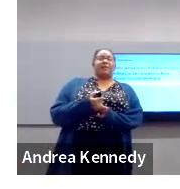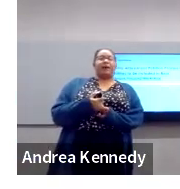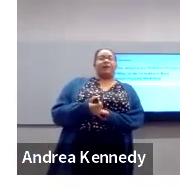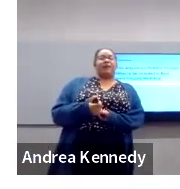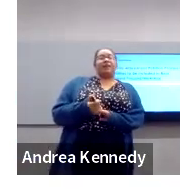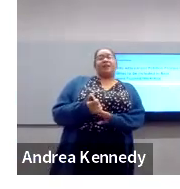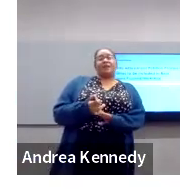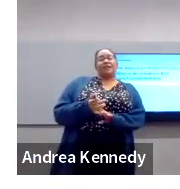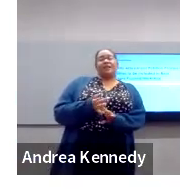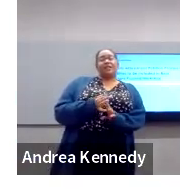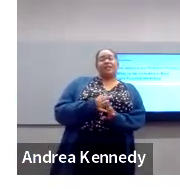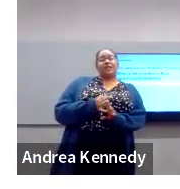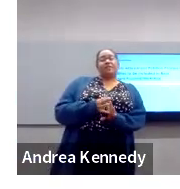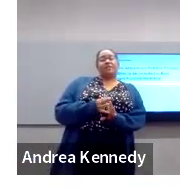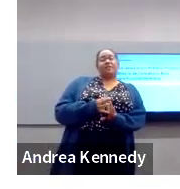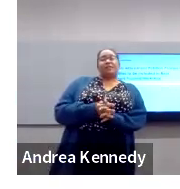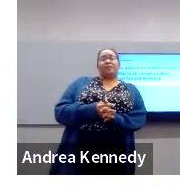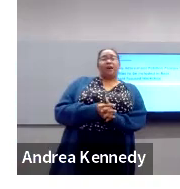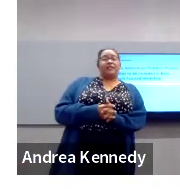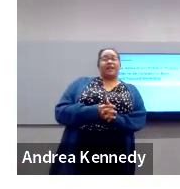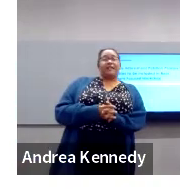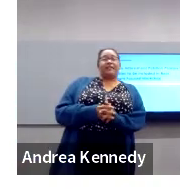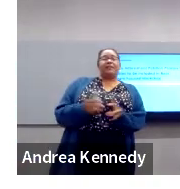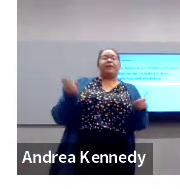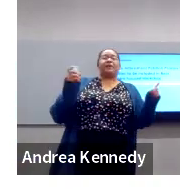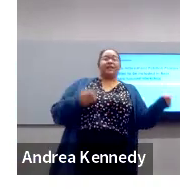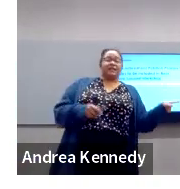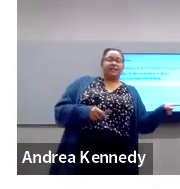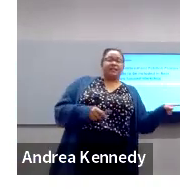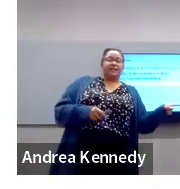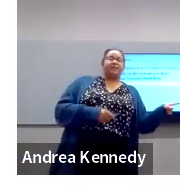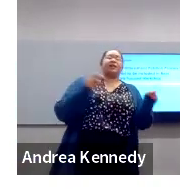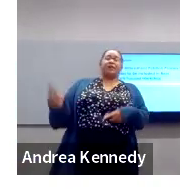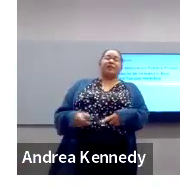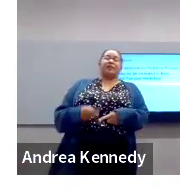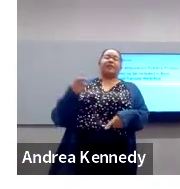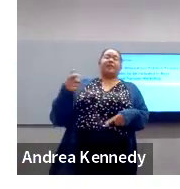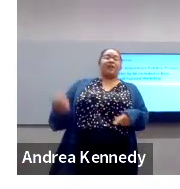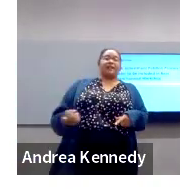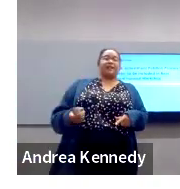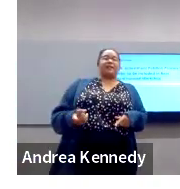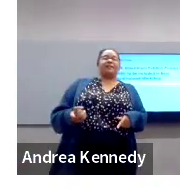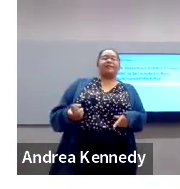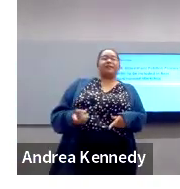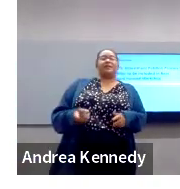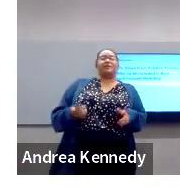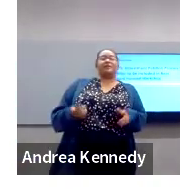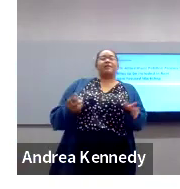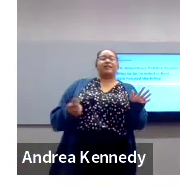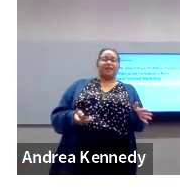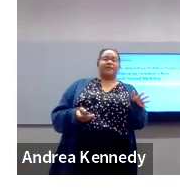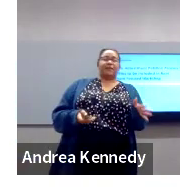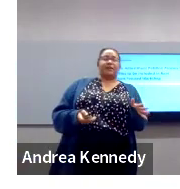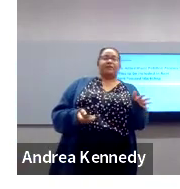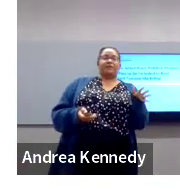we'll be talking about utility adjustment petition process for utilities to be included in your rent. And this is going